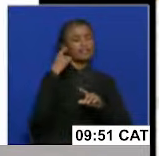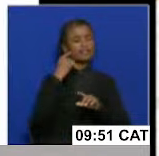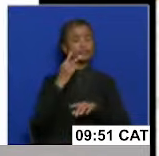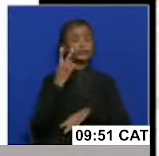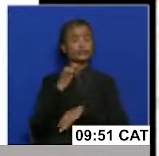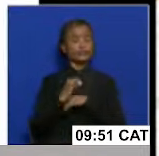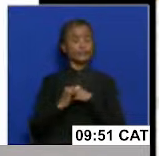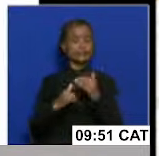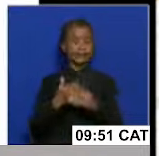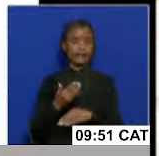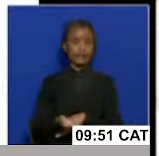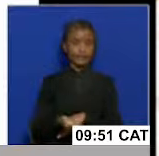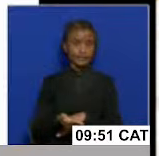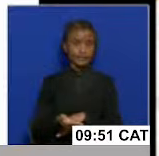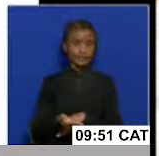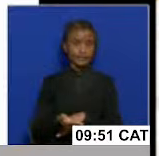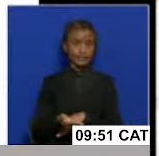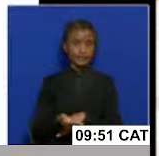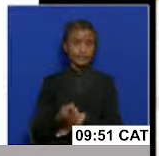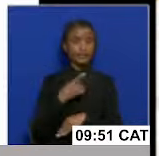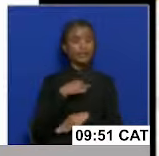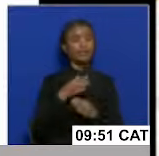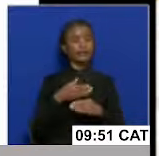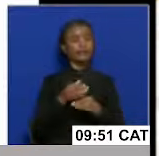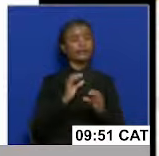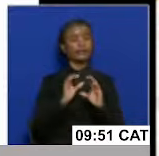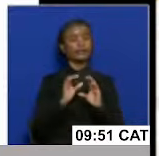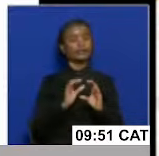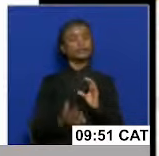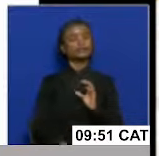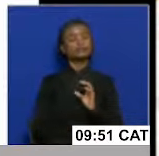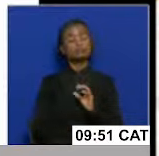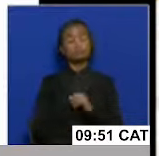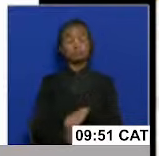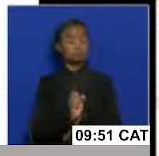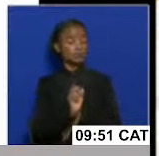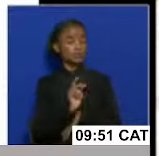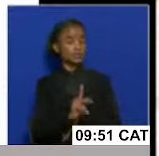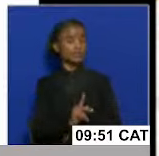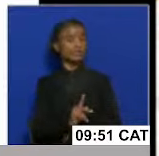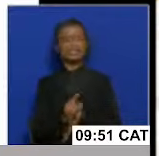after the communication. All right. Yeah, I think 2 months after.